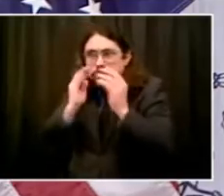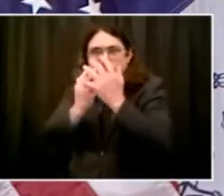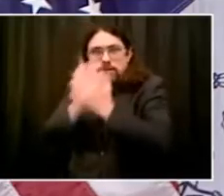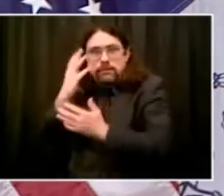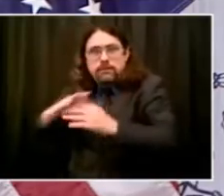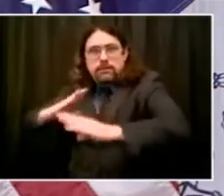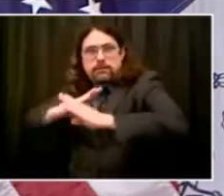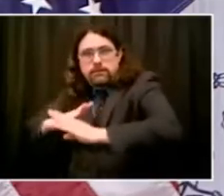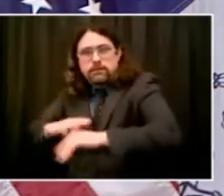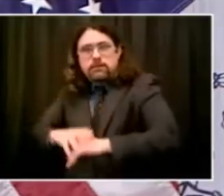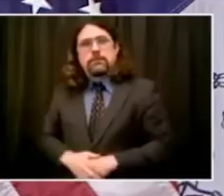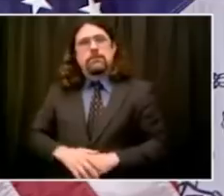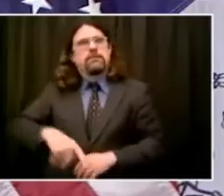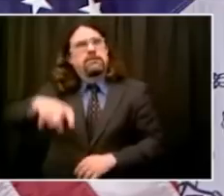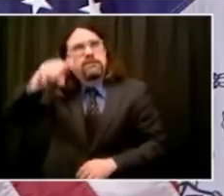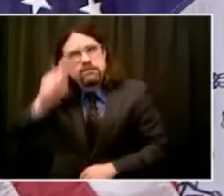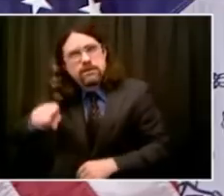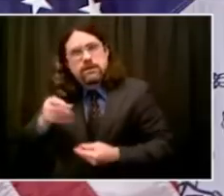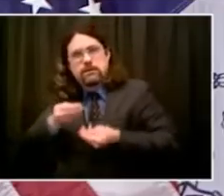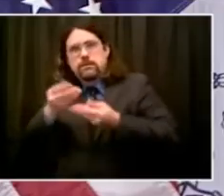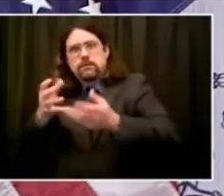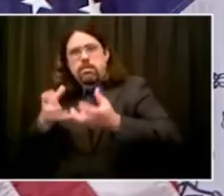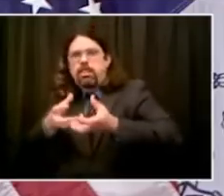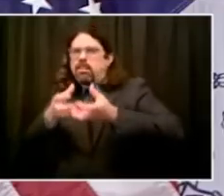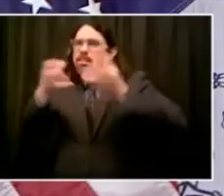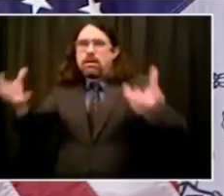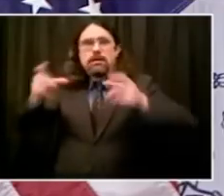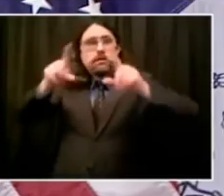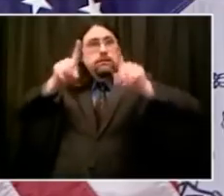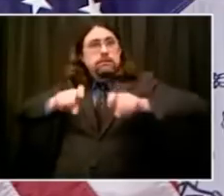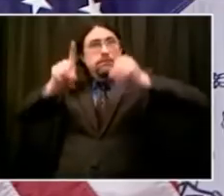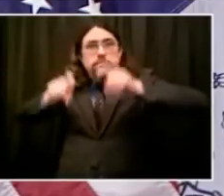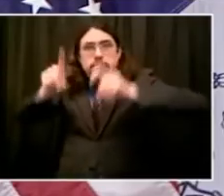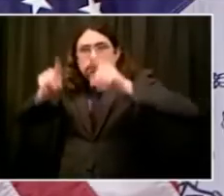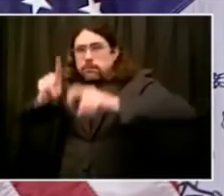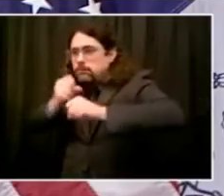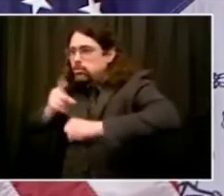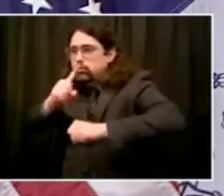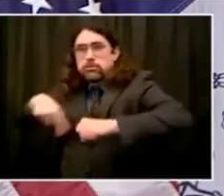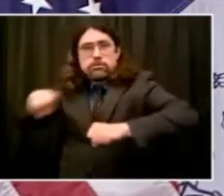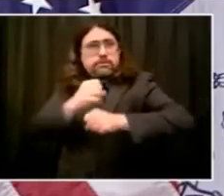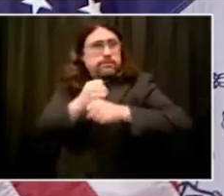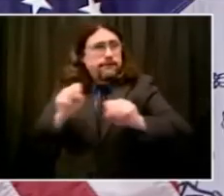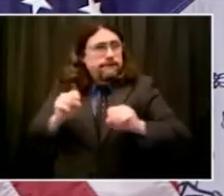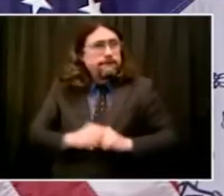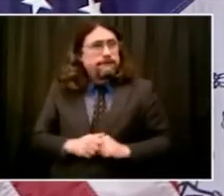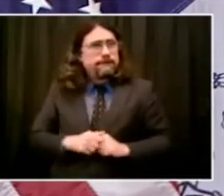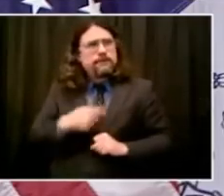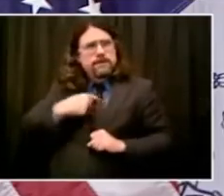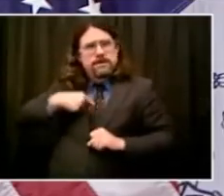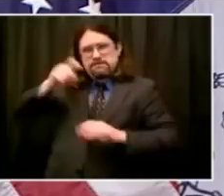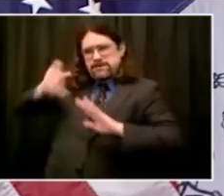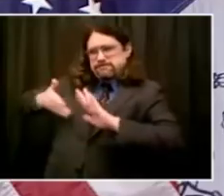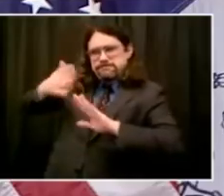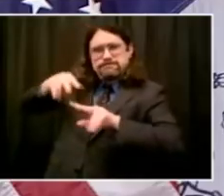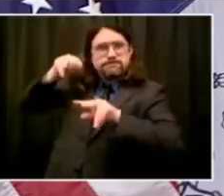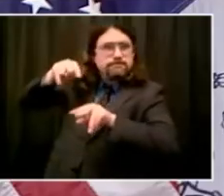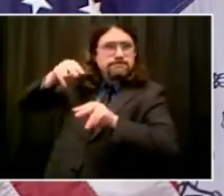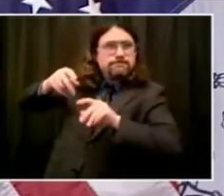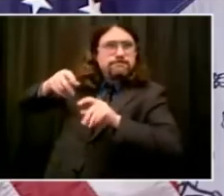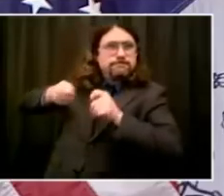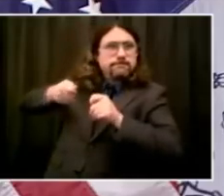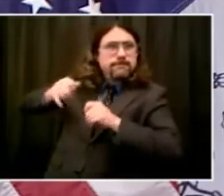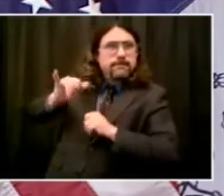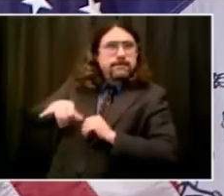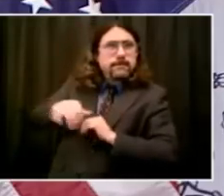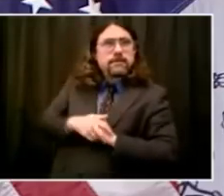think the question in every individual case is, can someone live independently? Is there a kind of support we can put in place